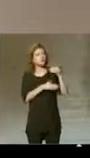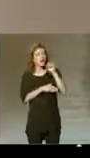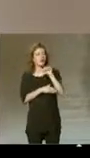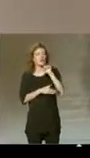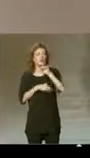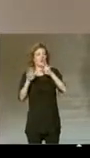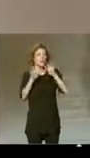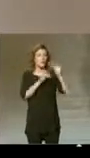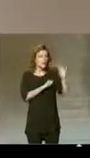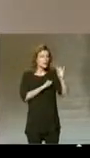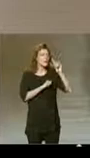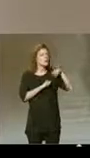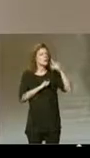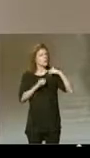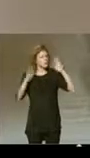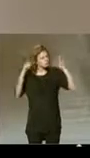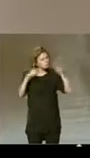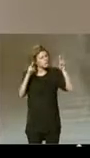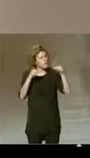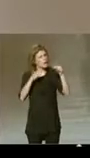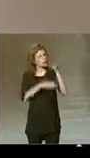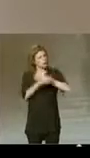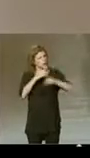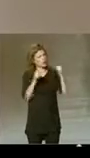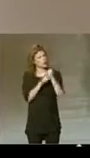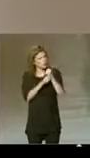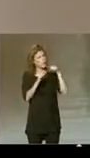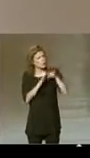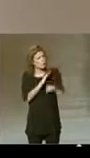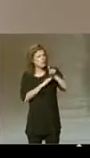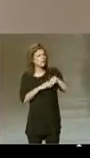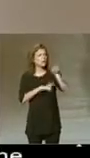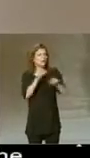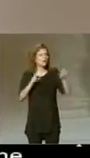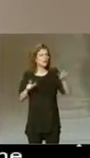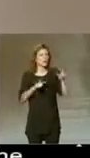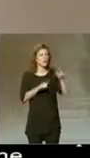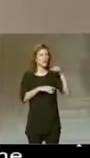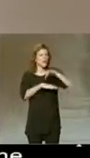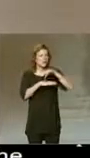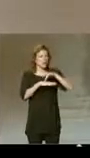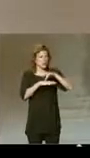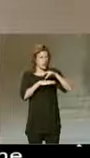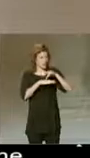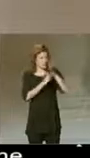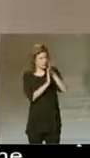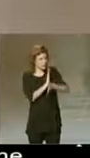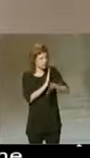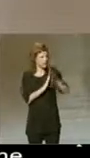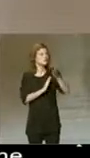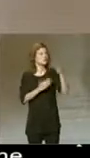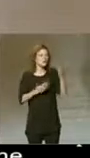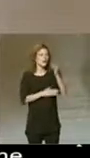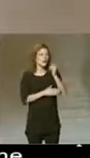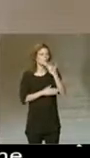I learned a lot by working with children with impairments, then with people with some chronic diseases,